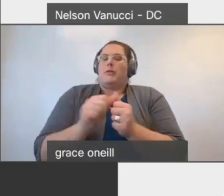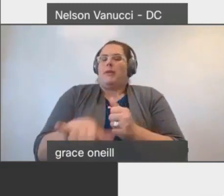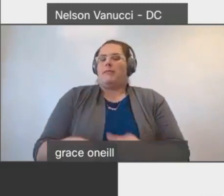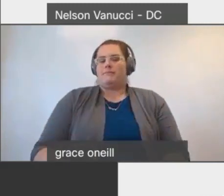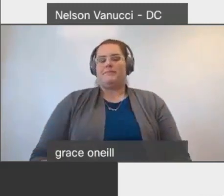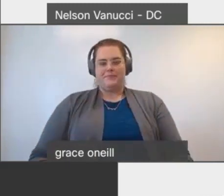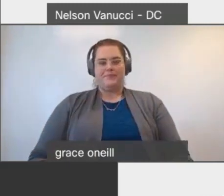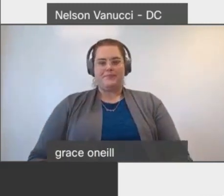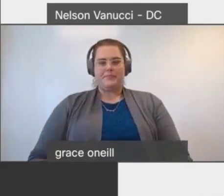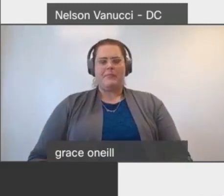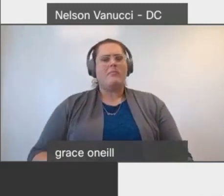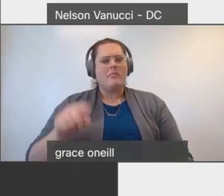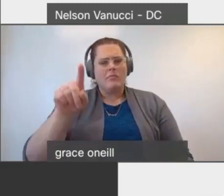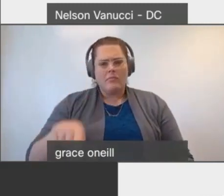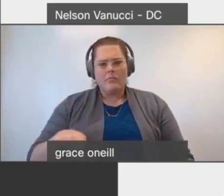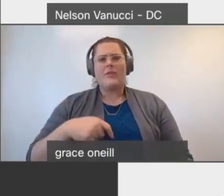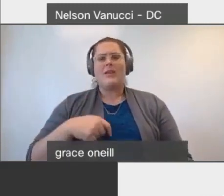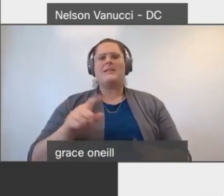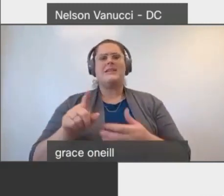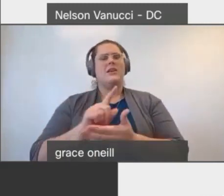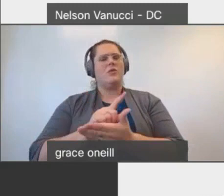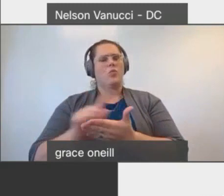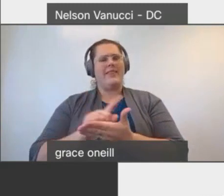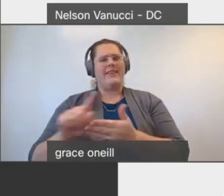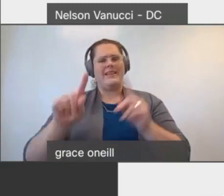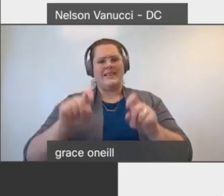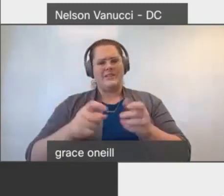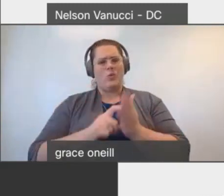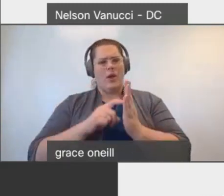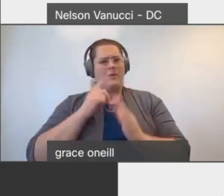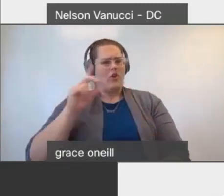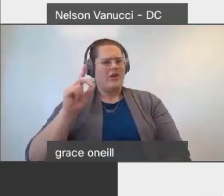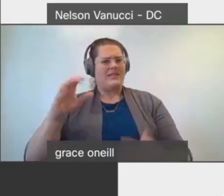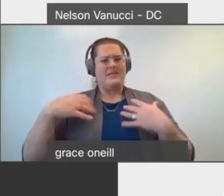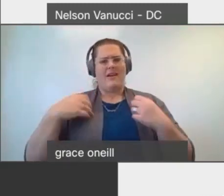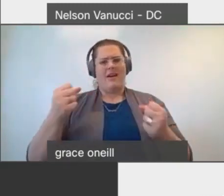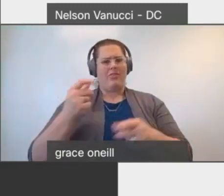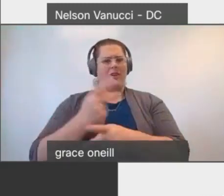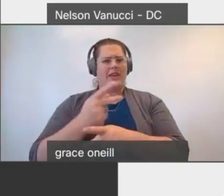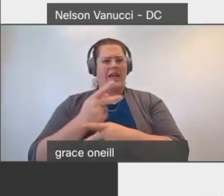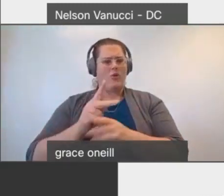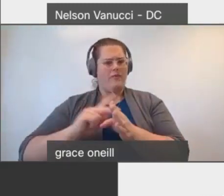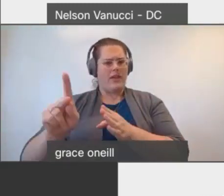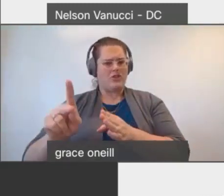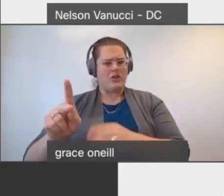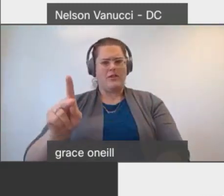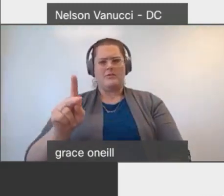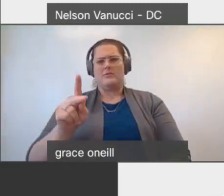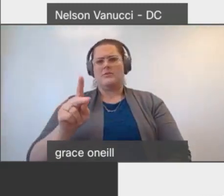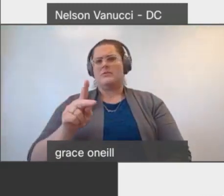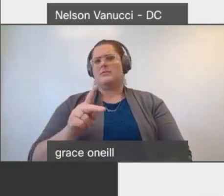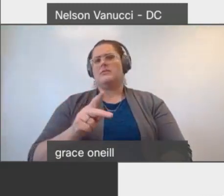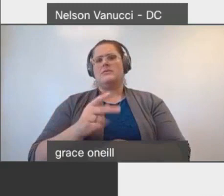Why is there no weekly testing requirement for DC healthcare professionals seeking or granted a